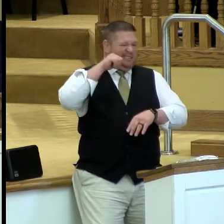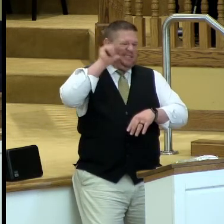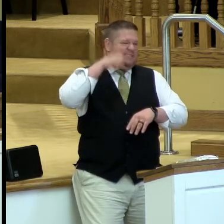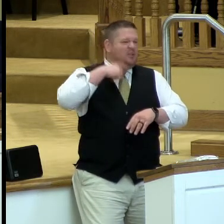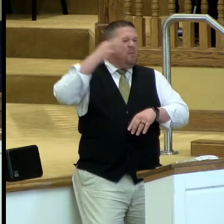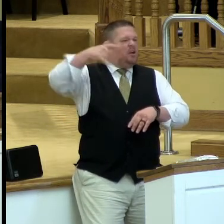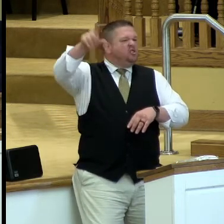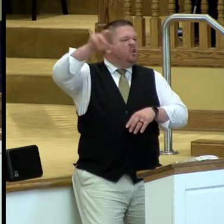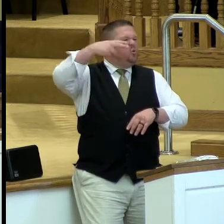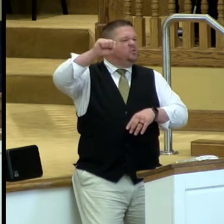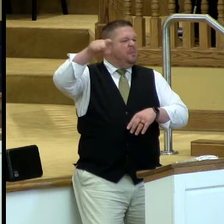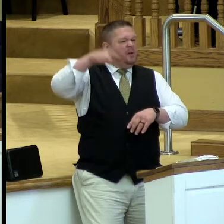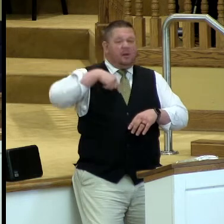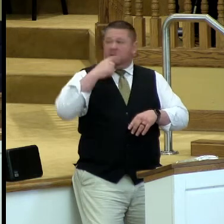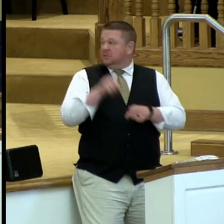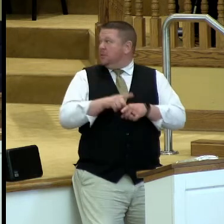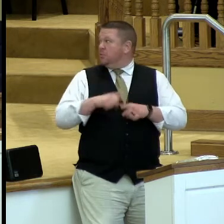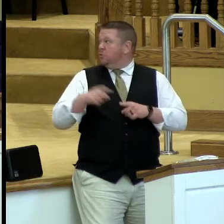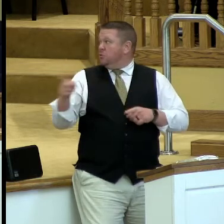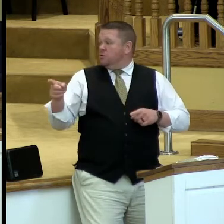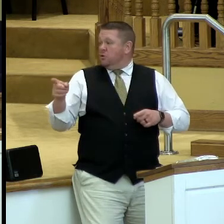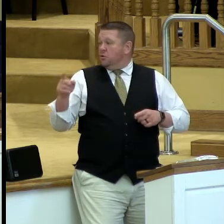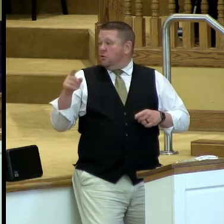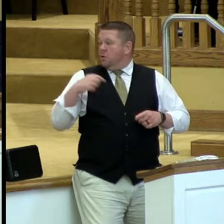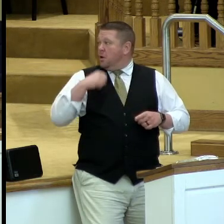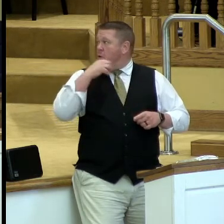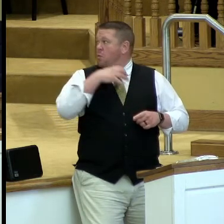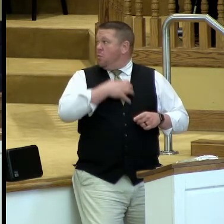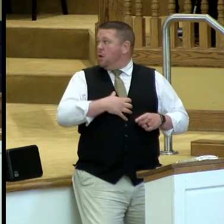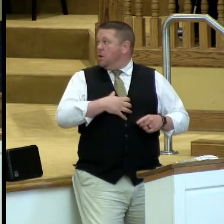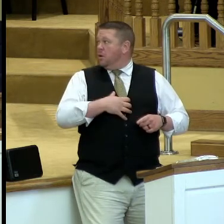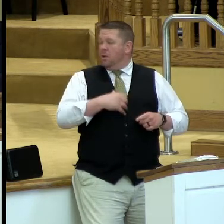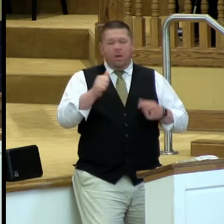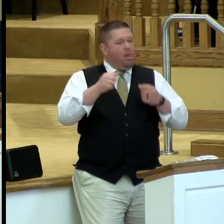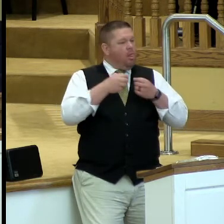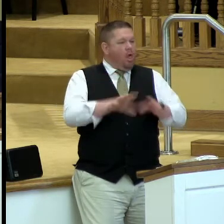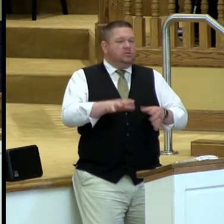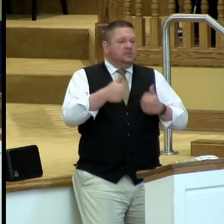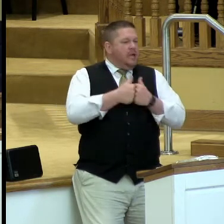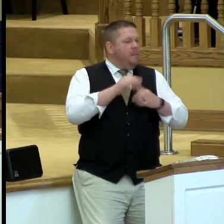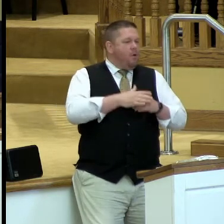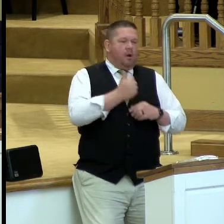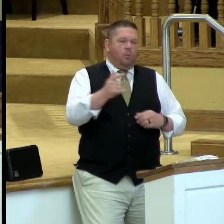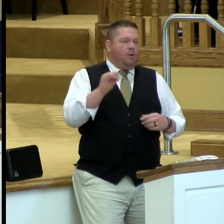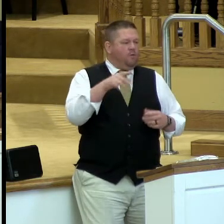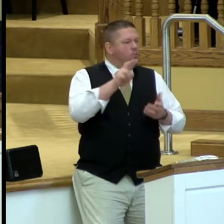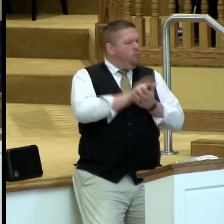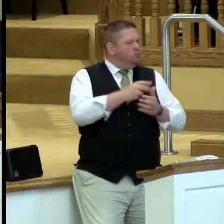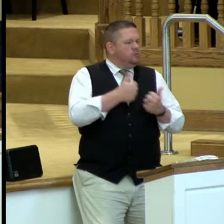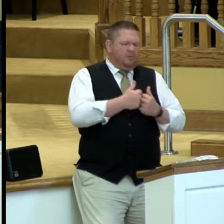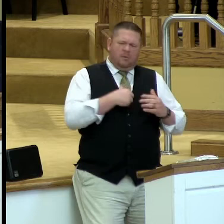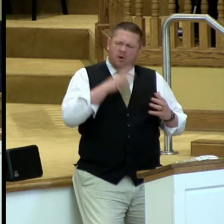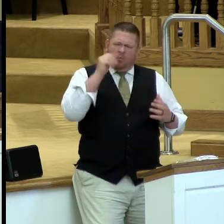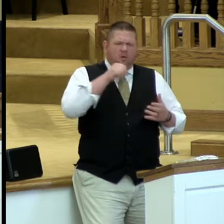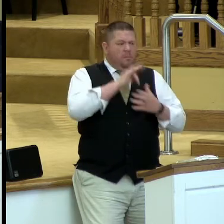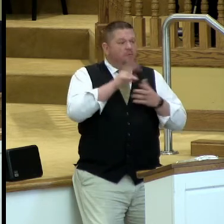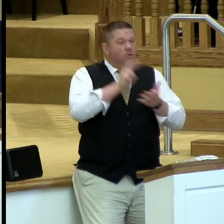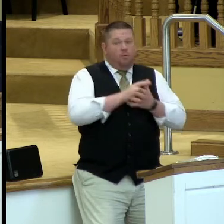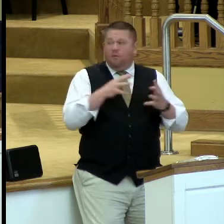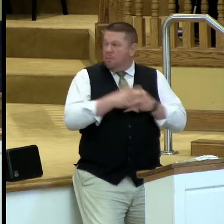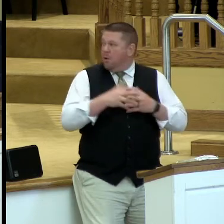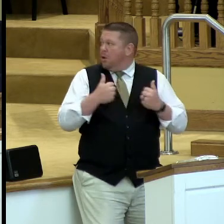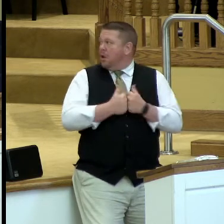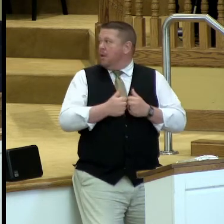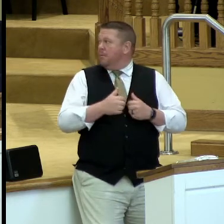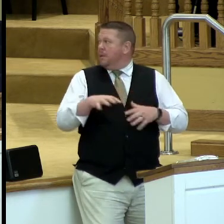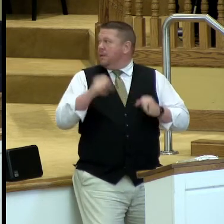night, and I'm going to say it to each of you. I don't wish a loss on anybody. If there comes a time that you lose a football